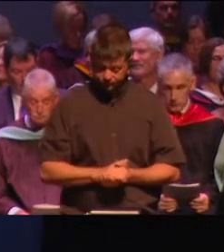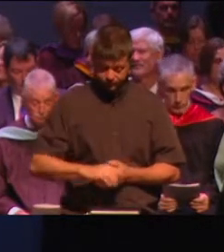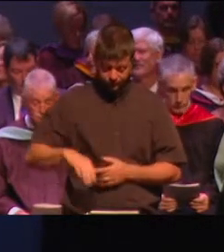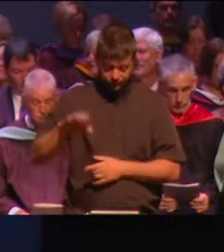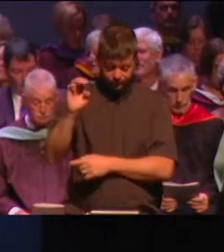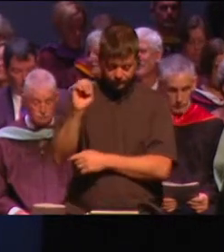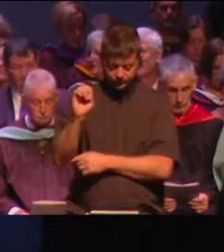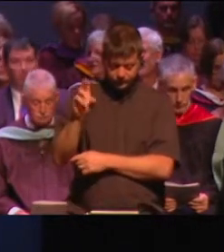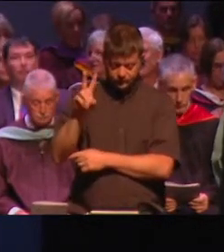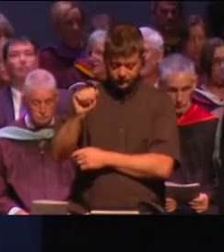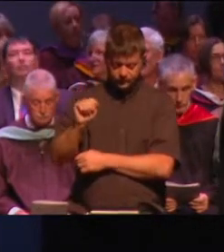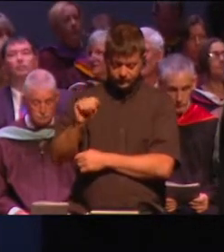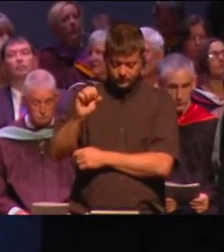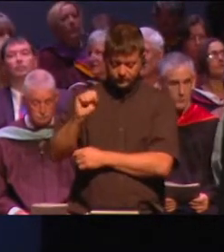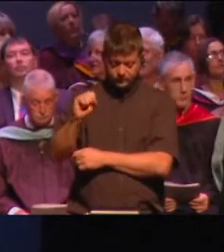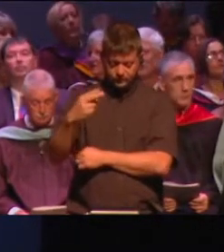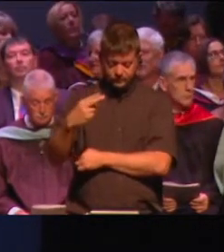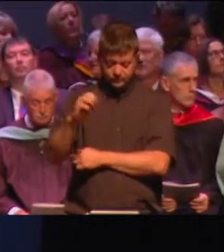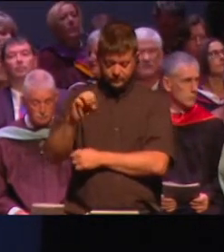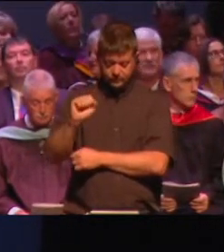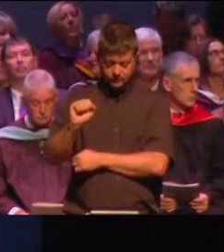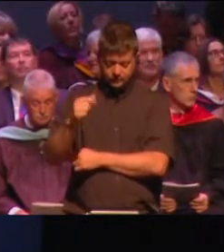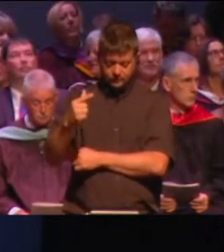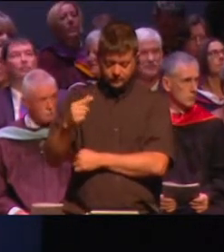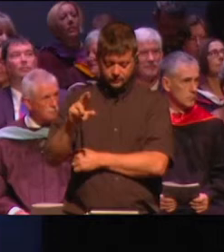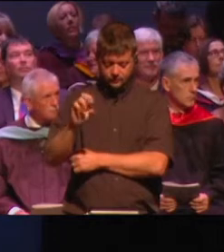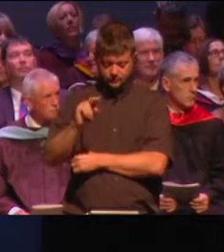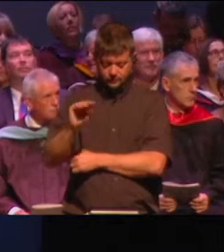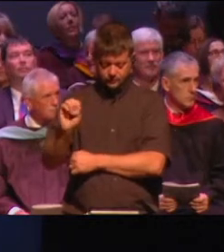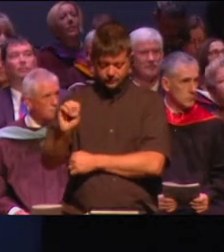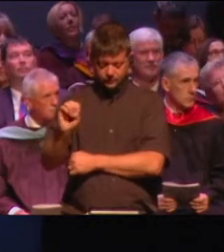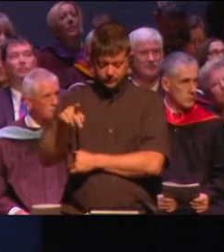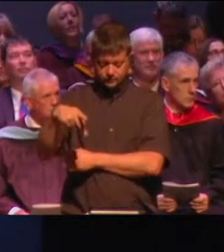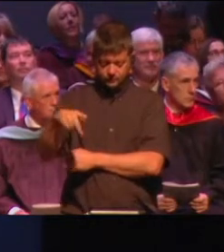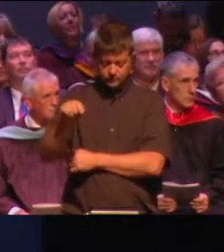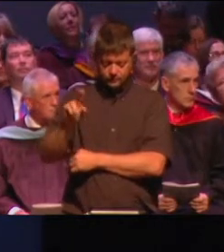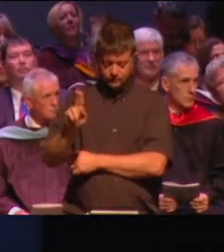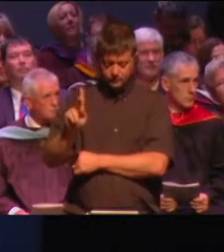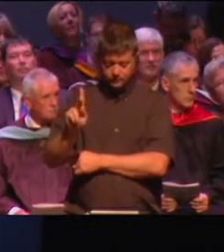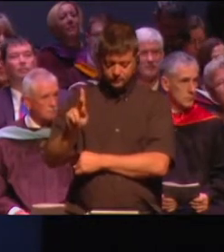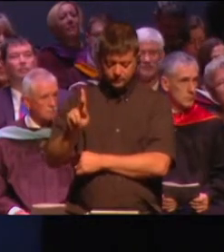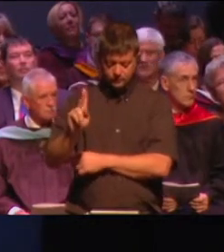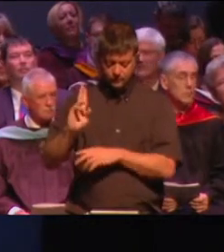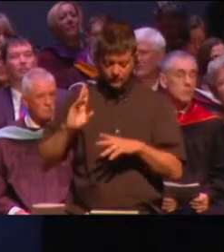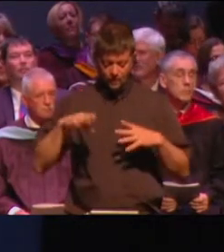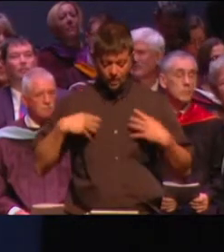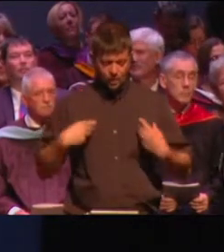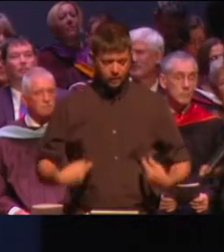Eva Shea Green, Phi Theta Kappa Honors.